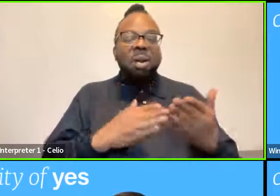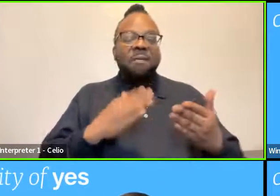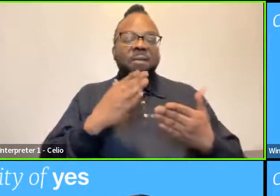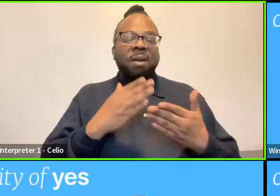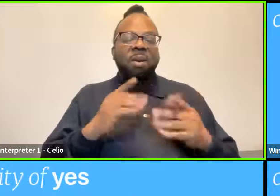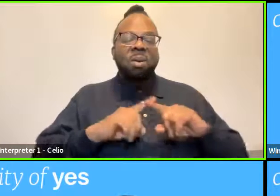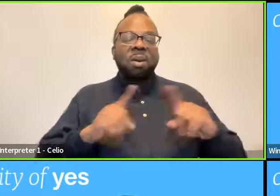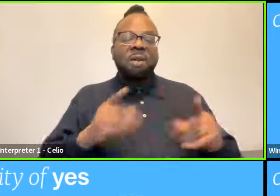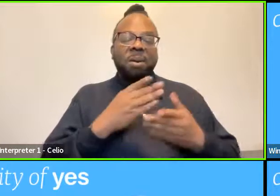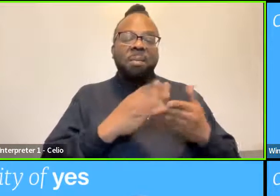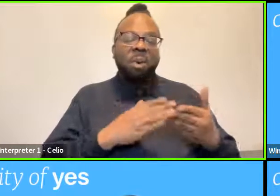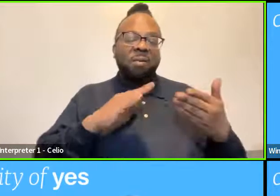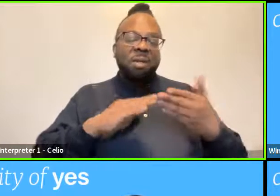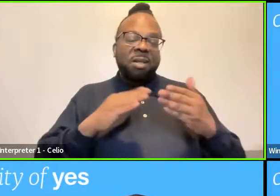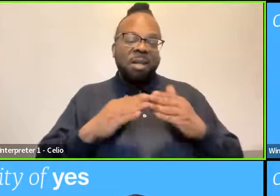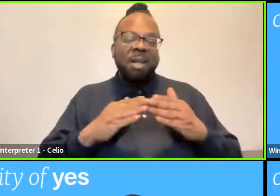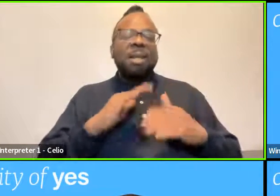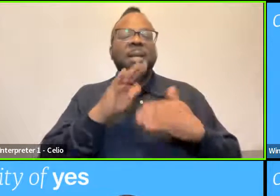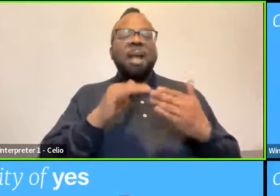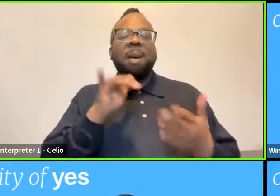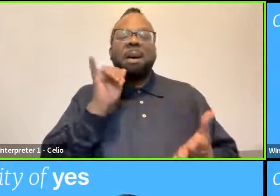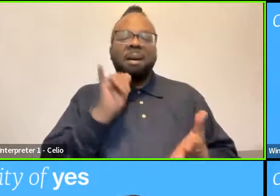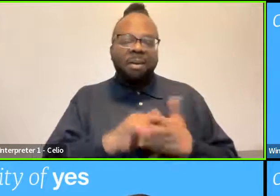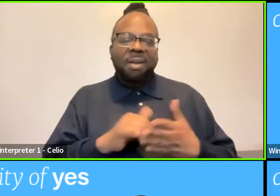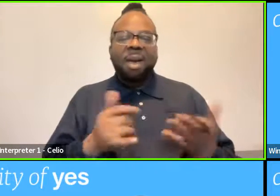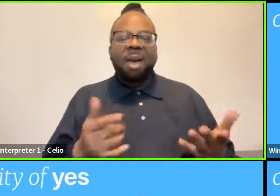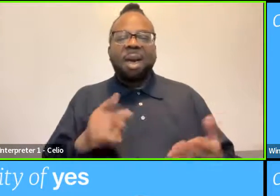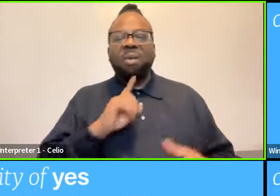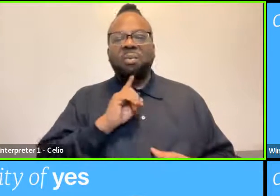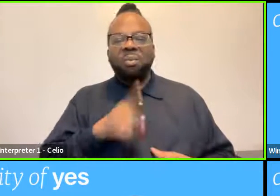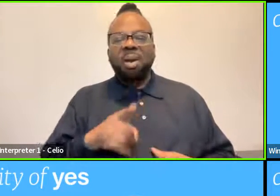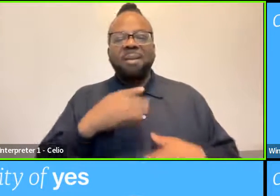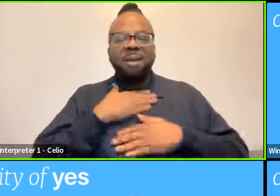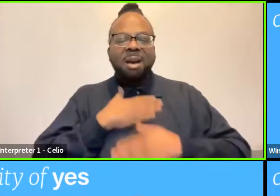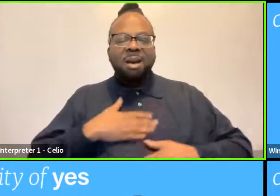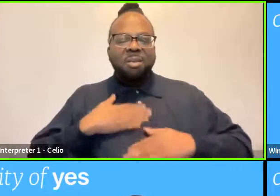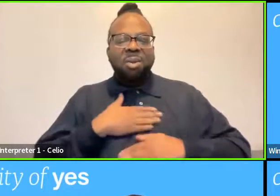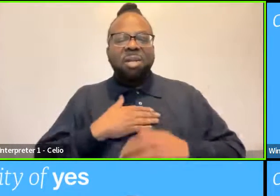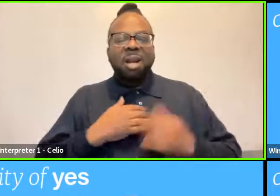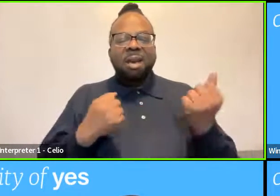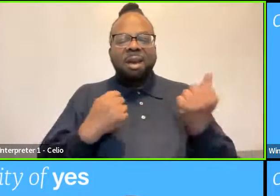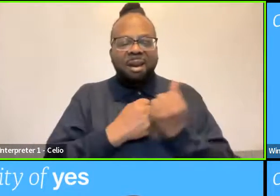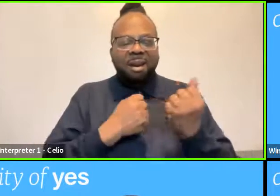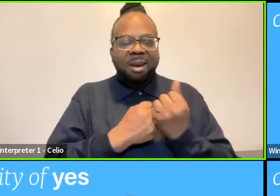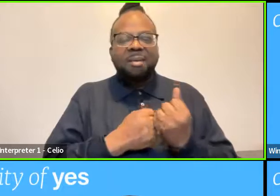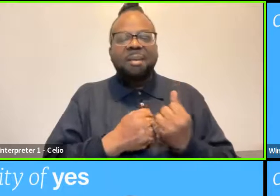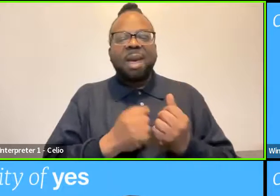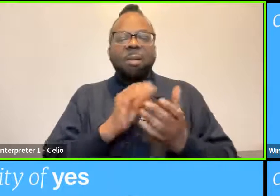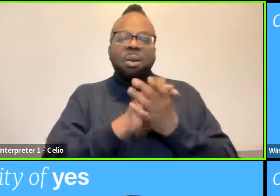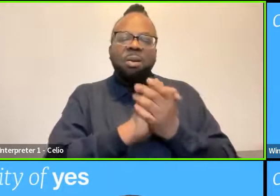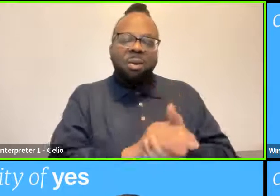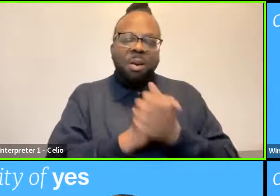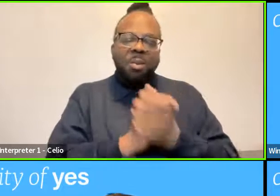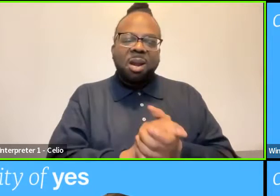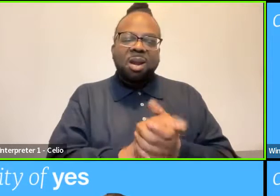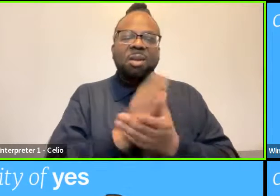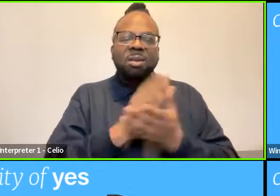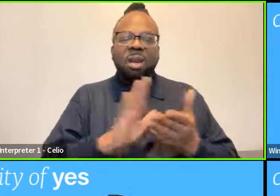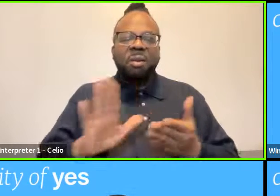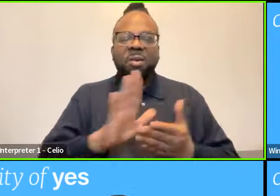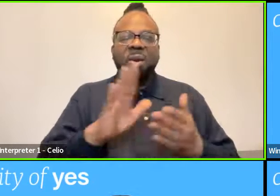So, it's all about balance, although we really appreciate your advocacy around that and congratulate you on some of your victories there. Thank